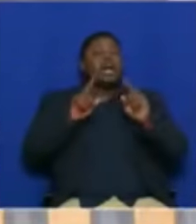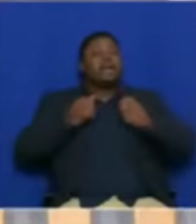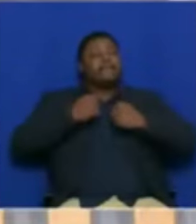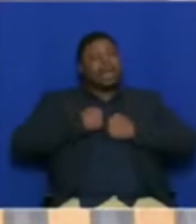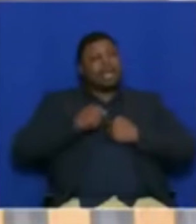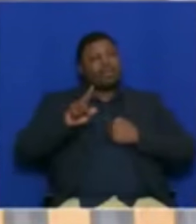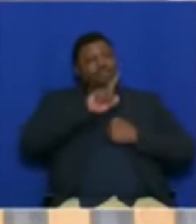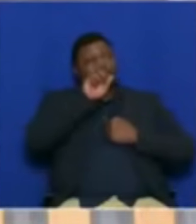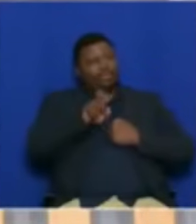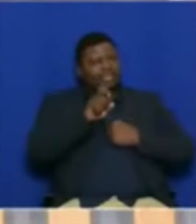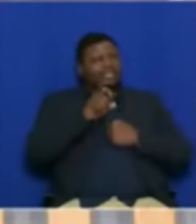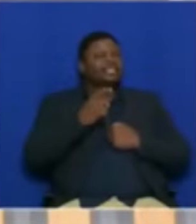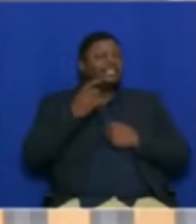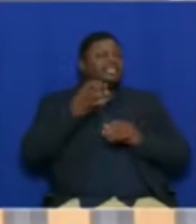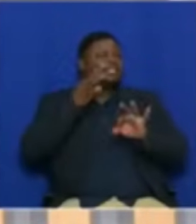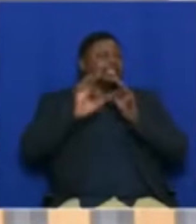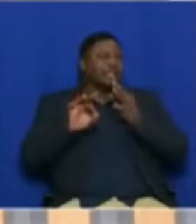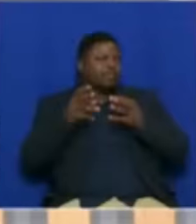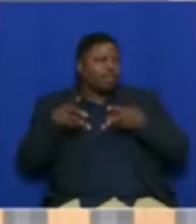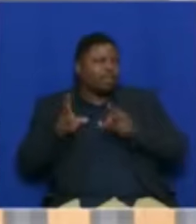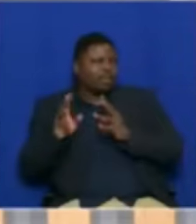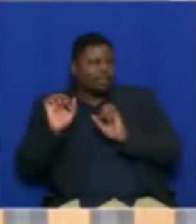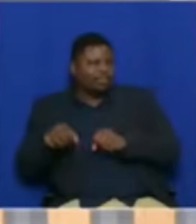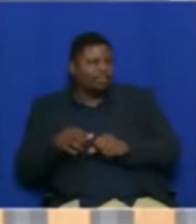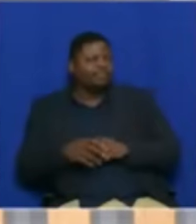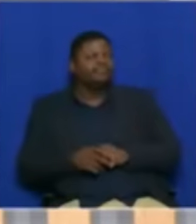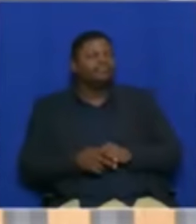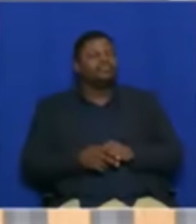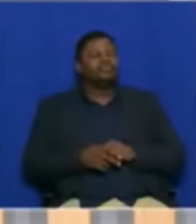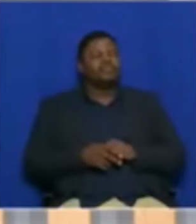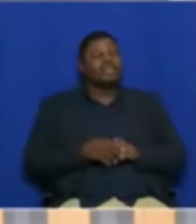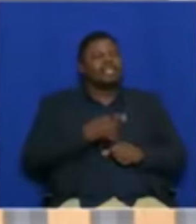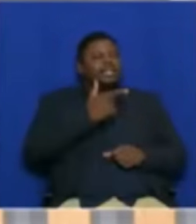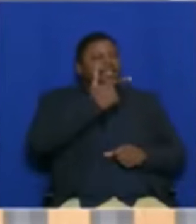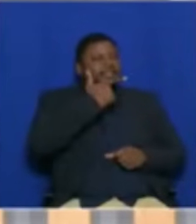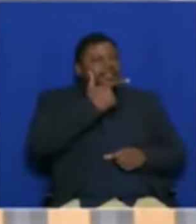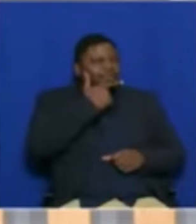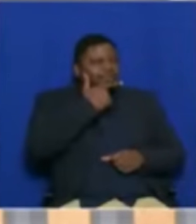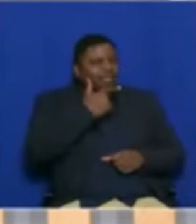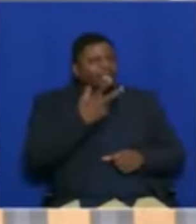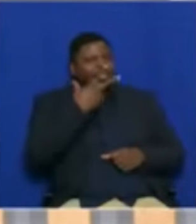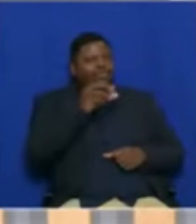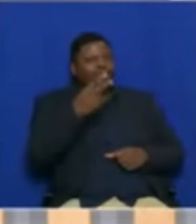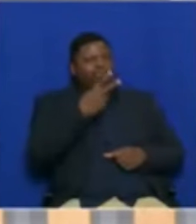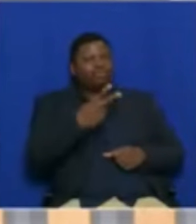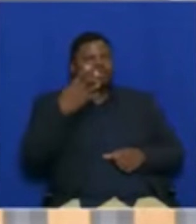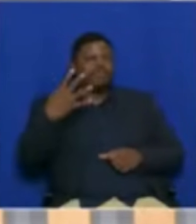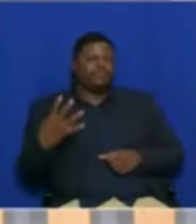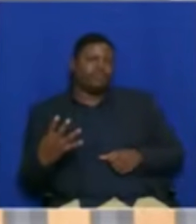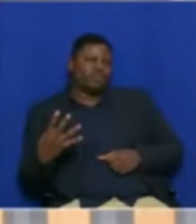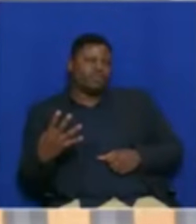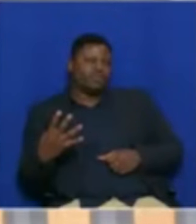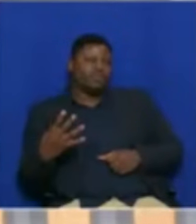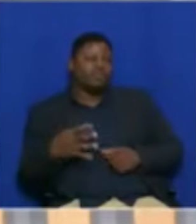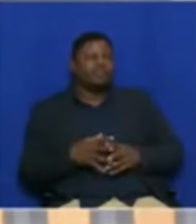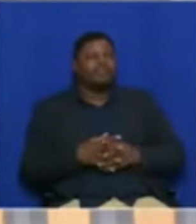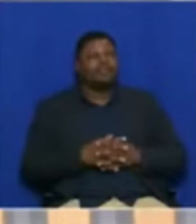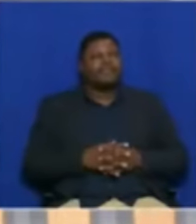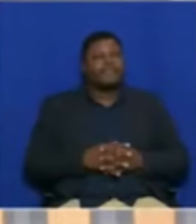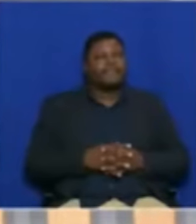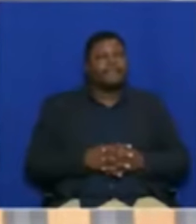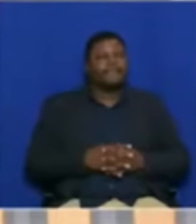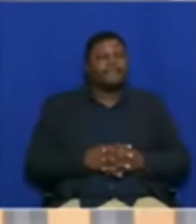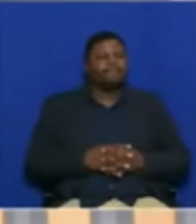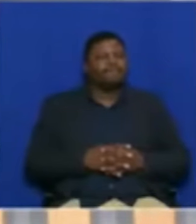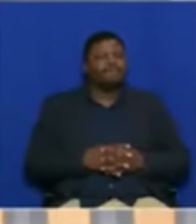In December 2024, in fact, let me rephrase. Does the date on